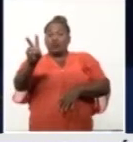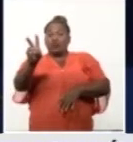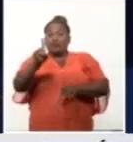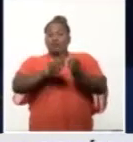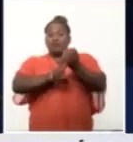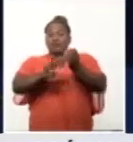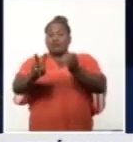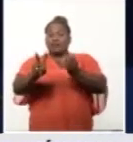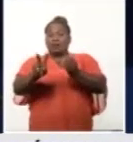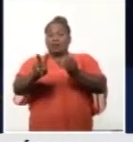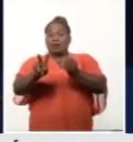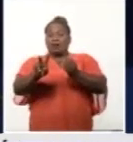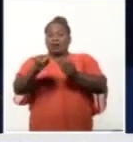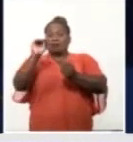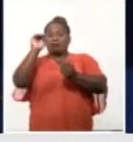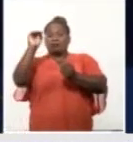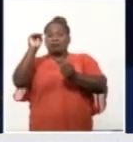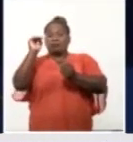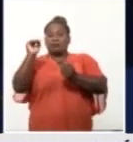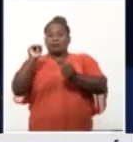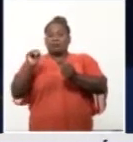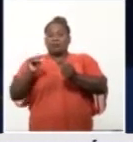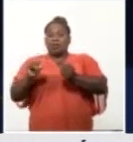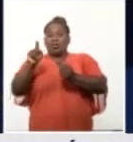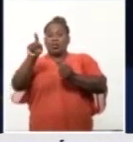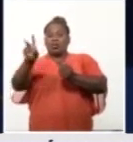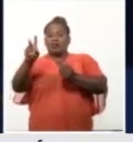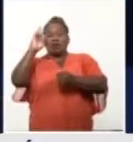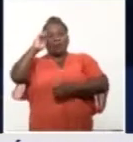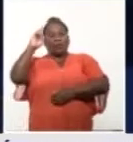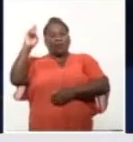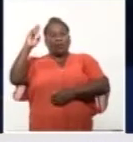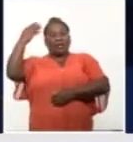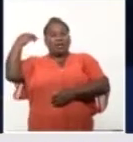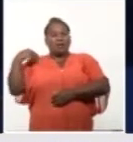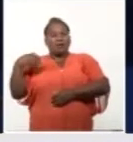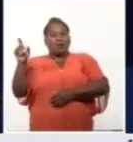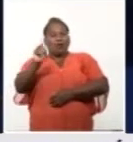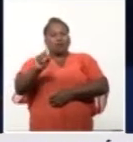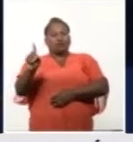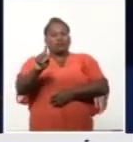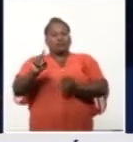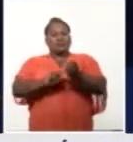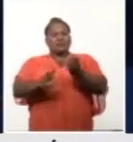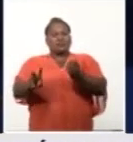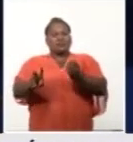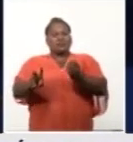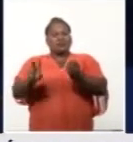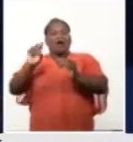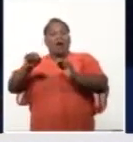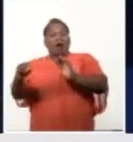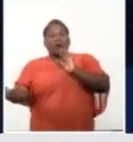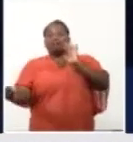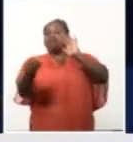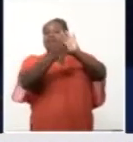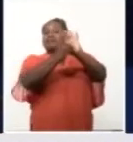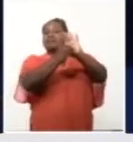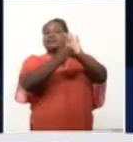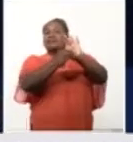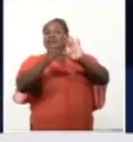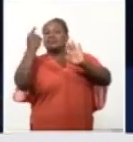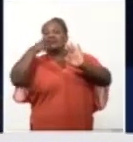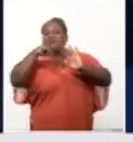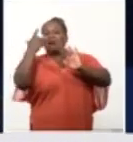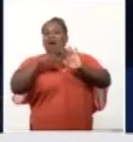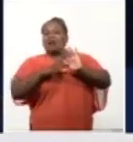With these results, there are already 12 provinces: Ciego de Ávila, Until yesterday, we had 11